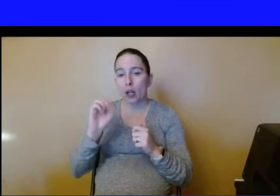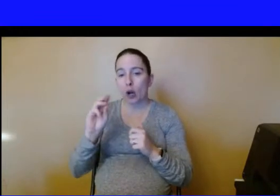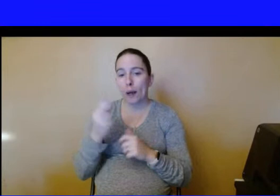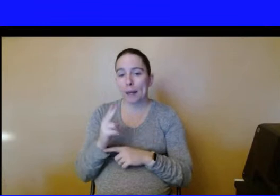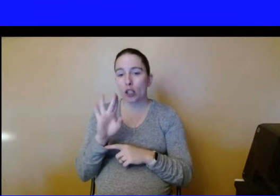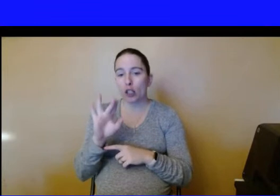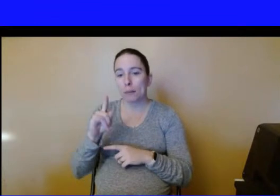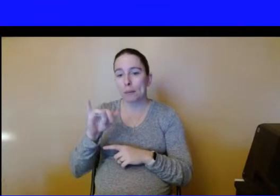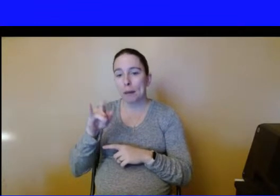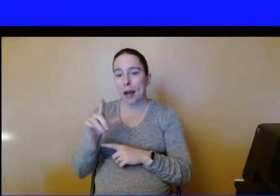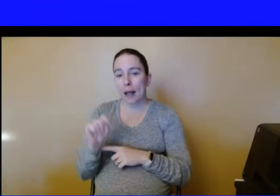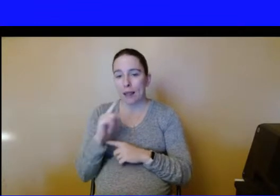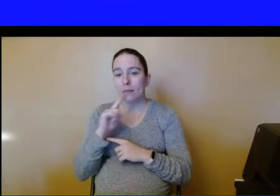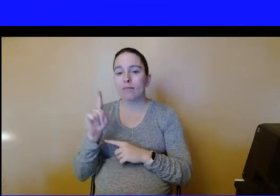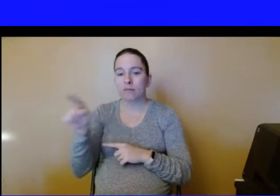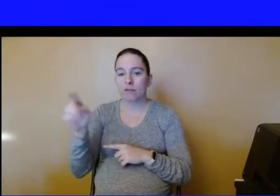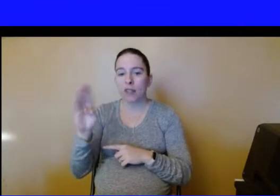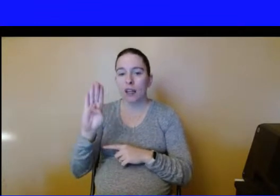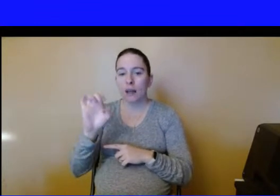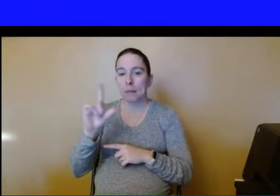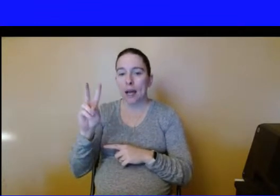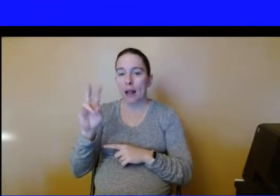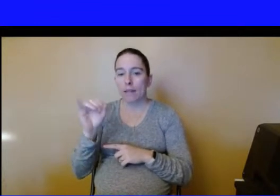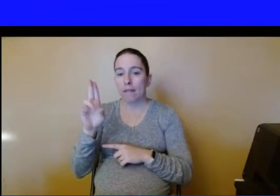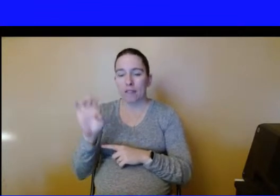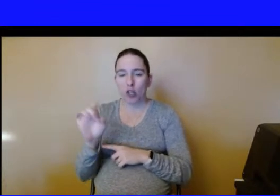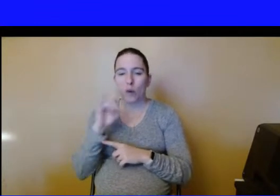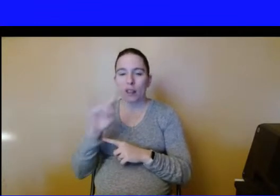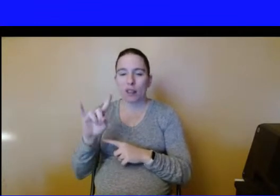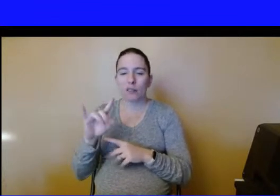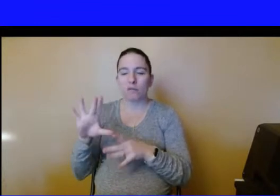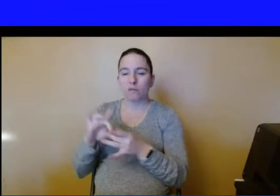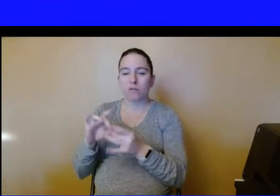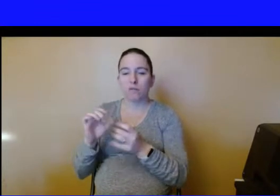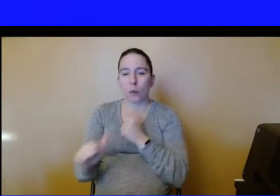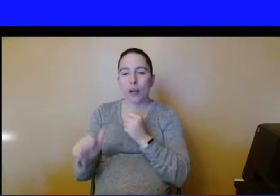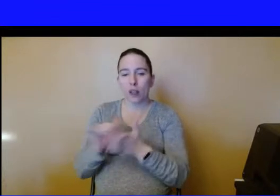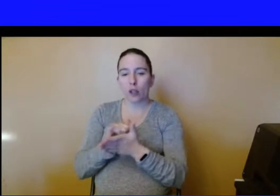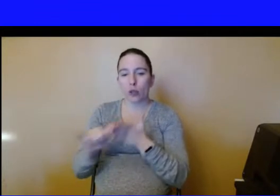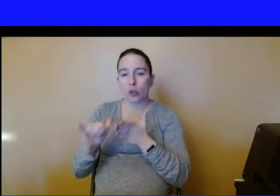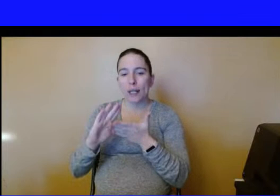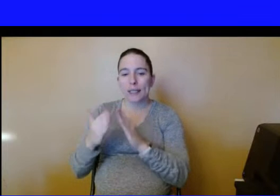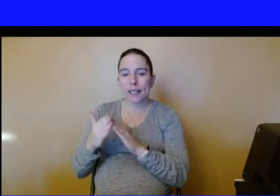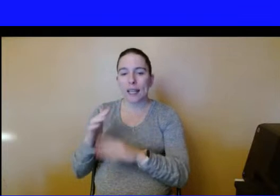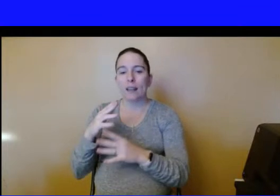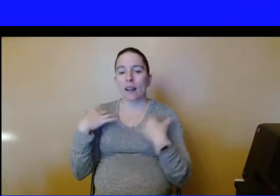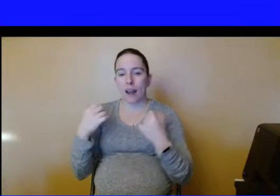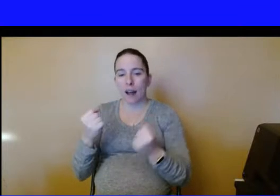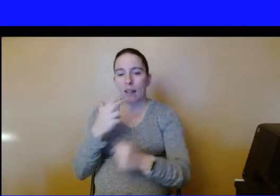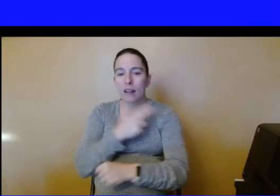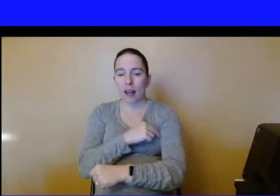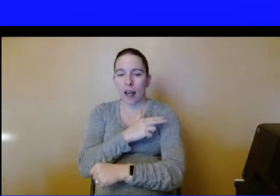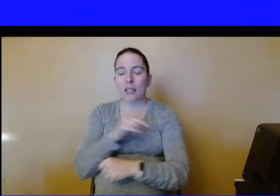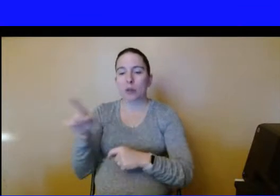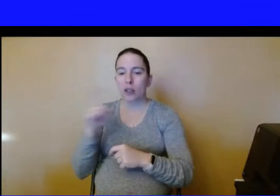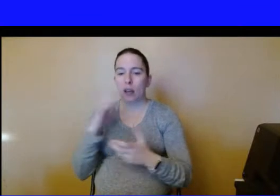approved by the One City Health Executive Committee and One City's Board of Directors with a not to exceed amount of